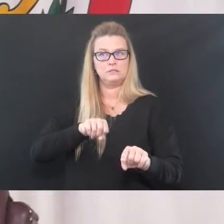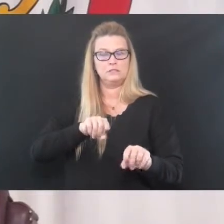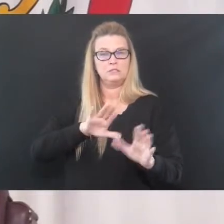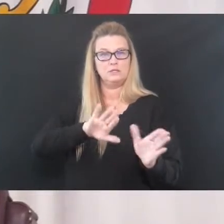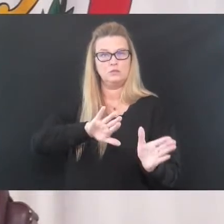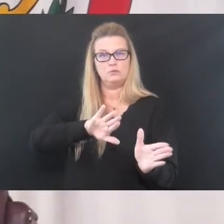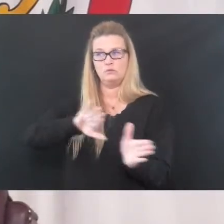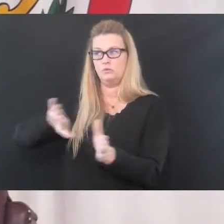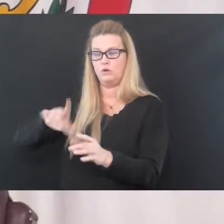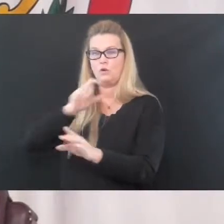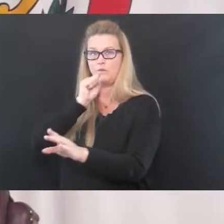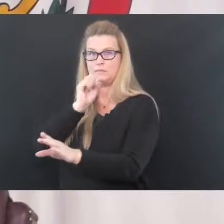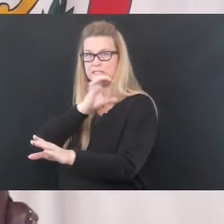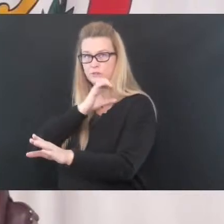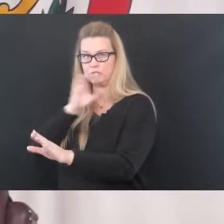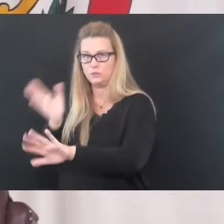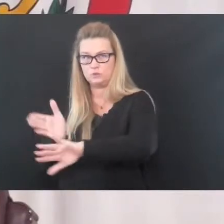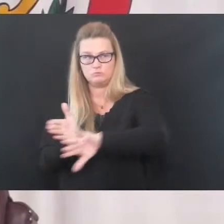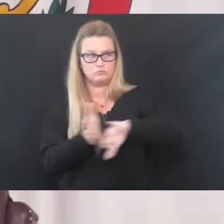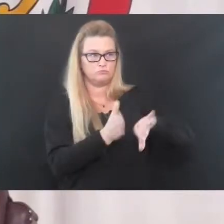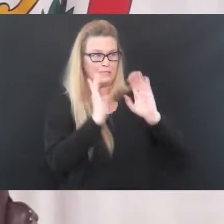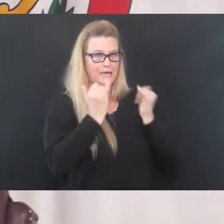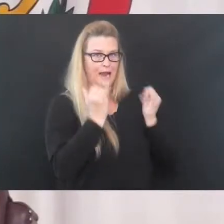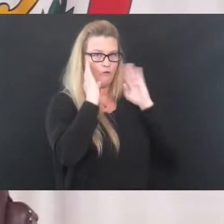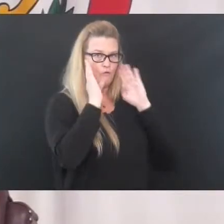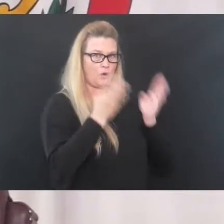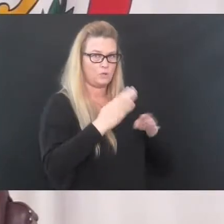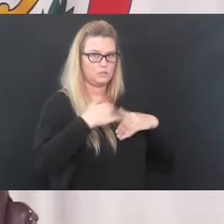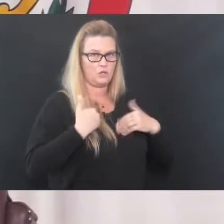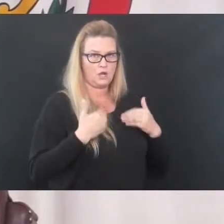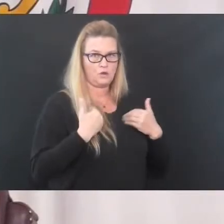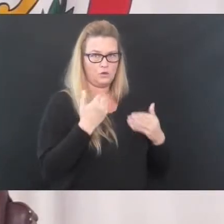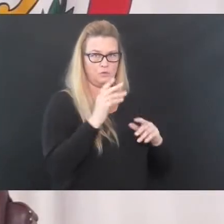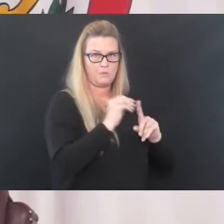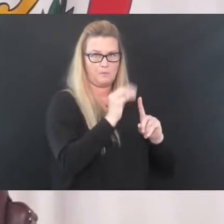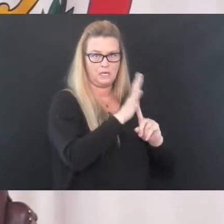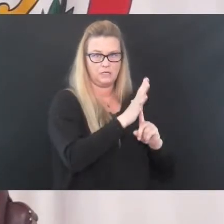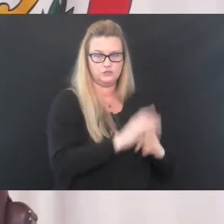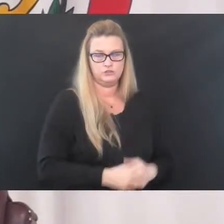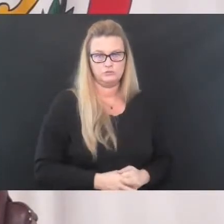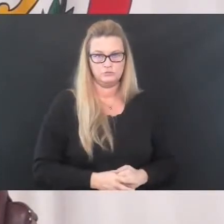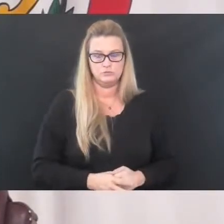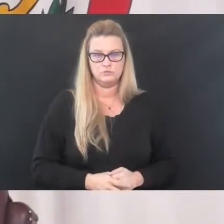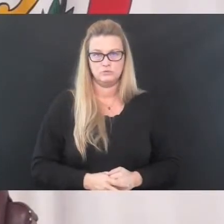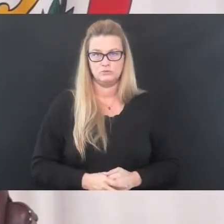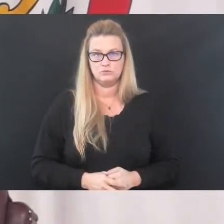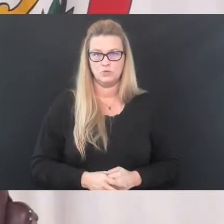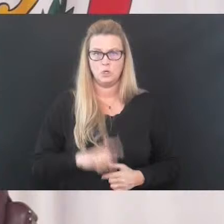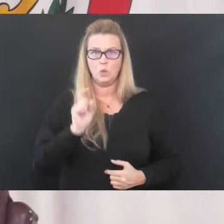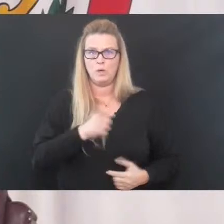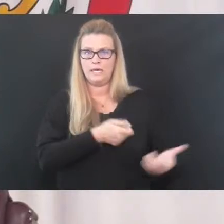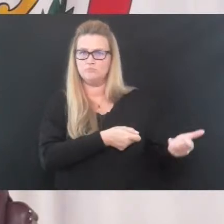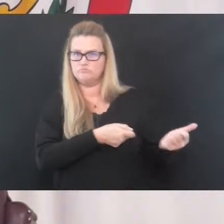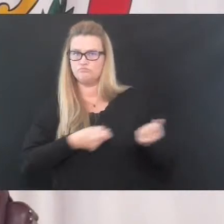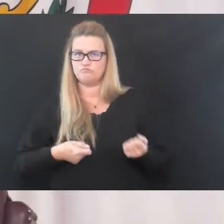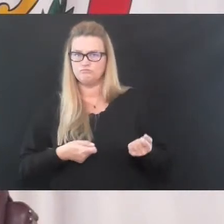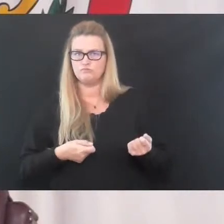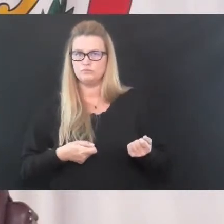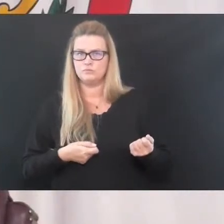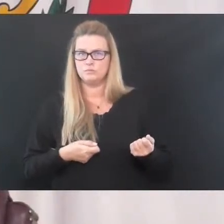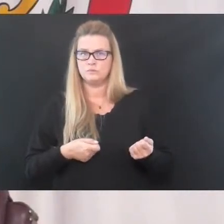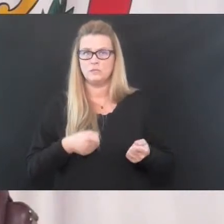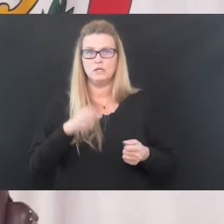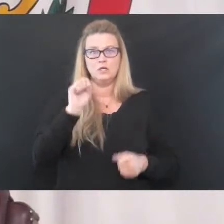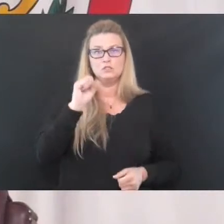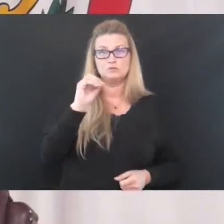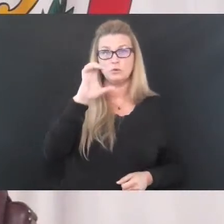population to our younger population. We need to target certain levels of social